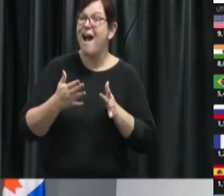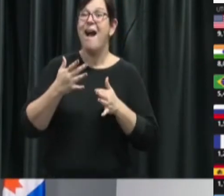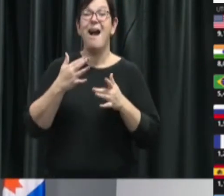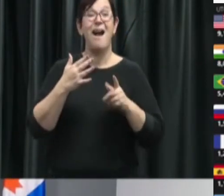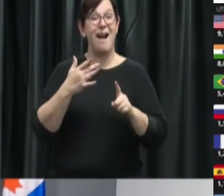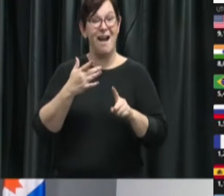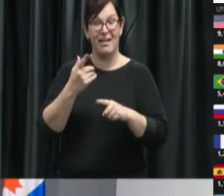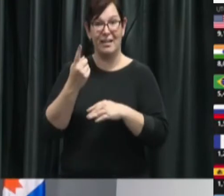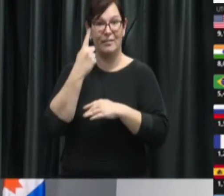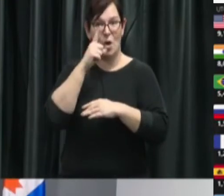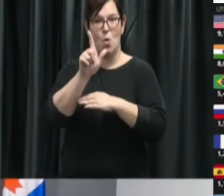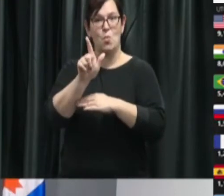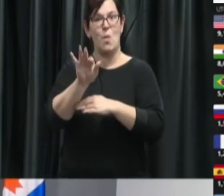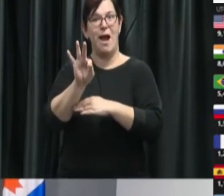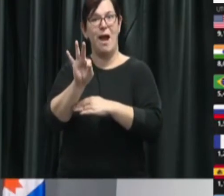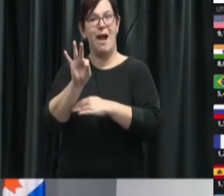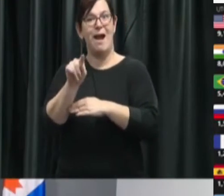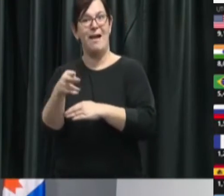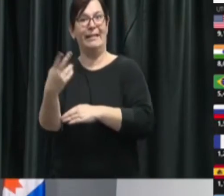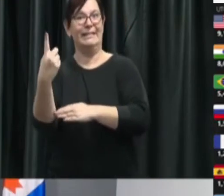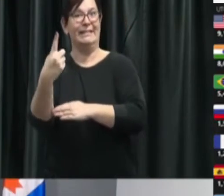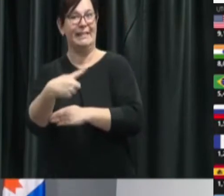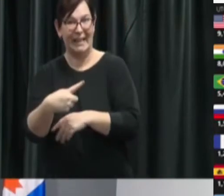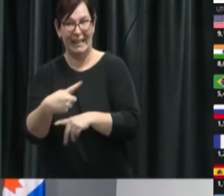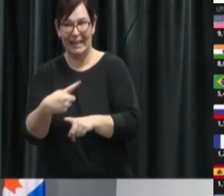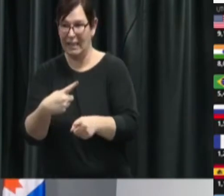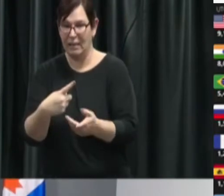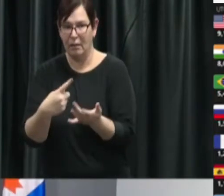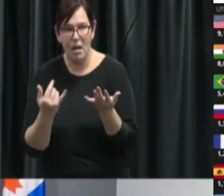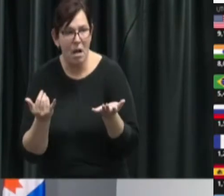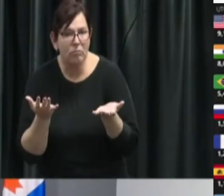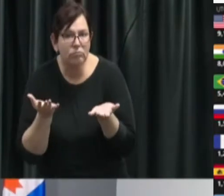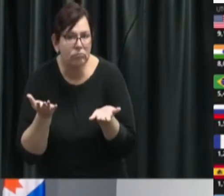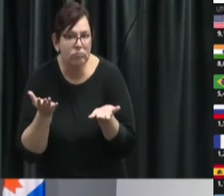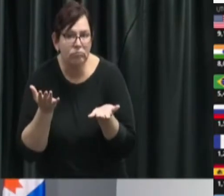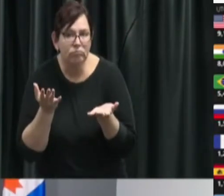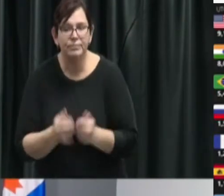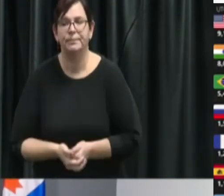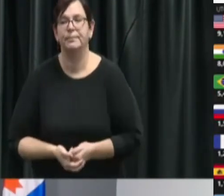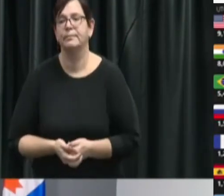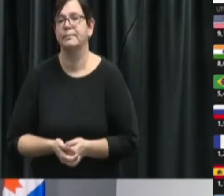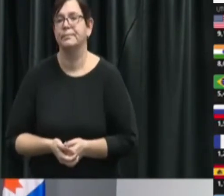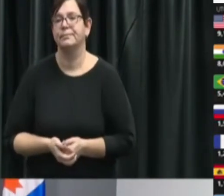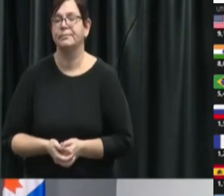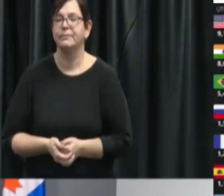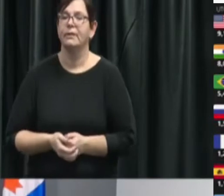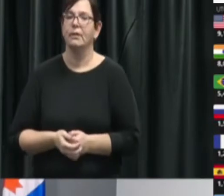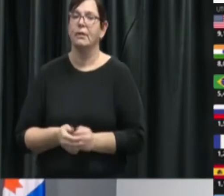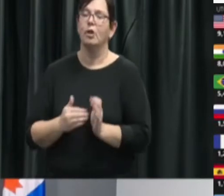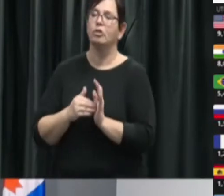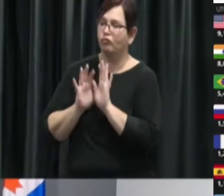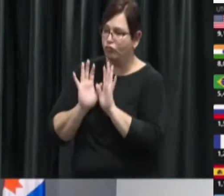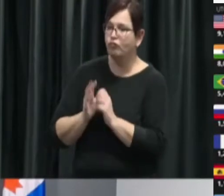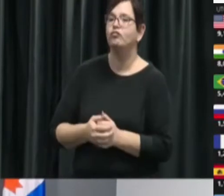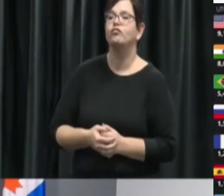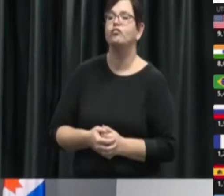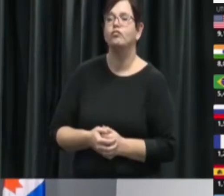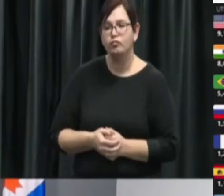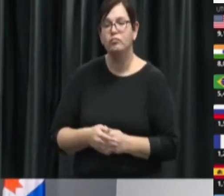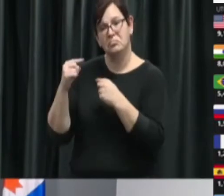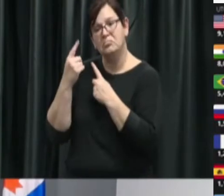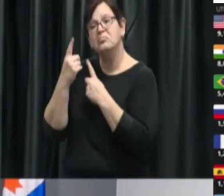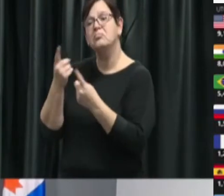So I'll start off, Francine. You know, what we have noticed and what I have been impressed with throughout the entire pandemic